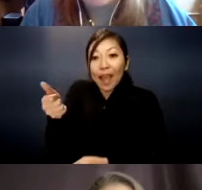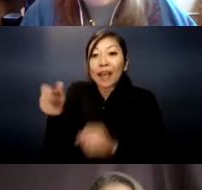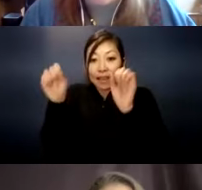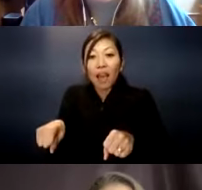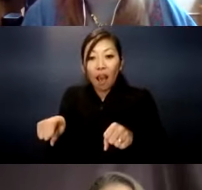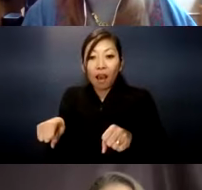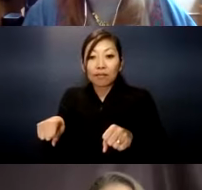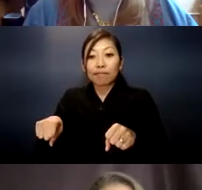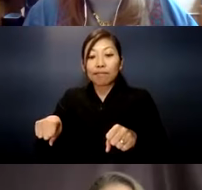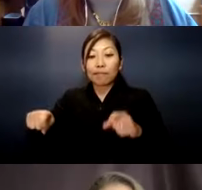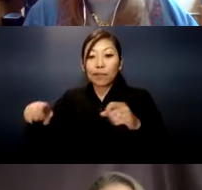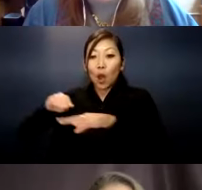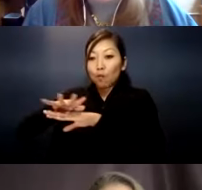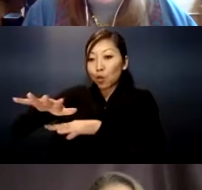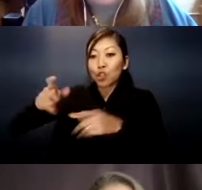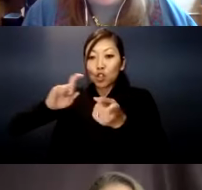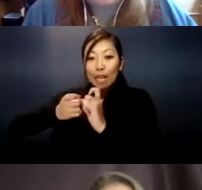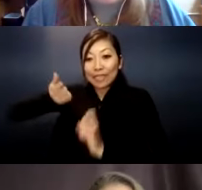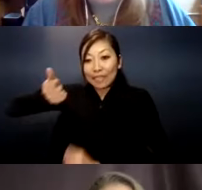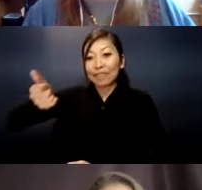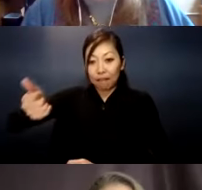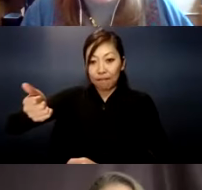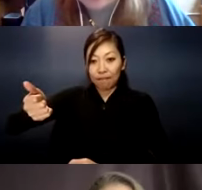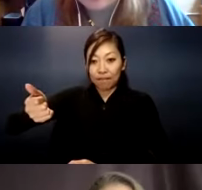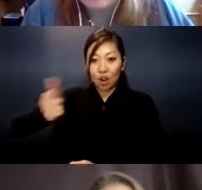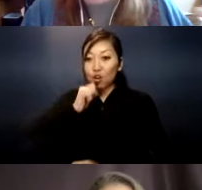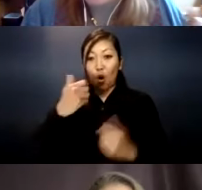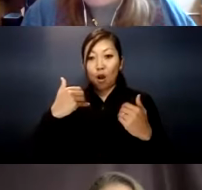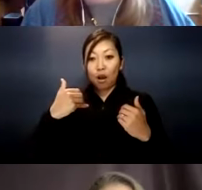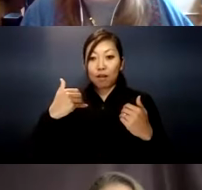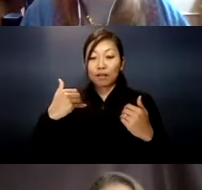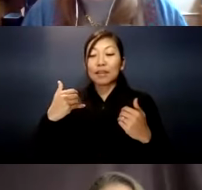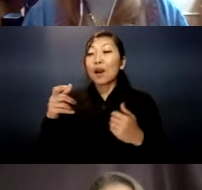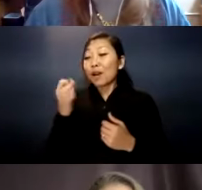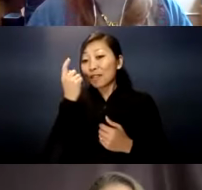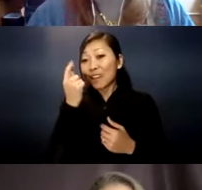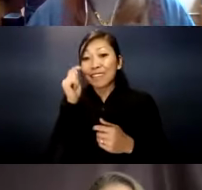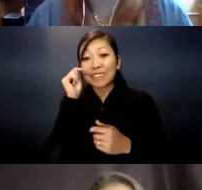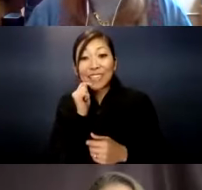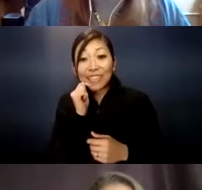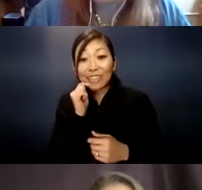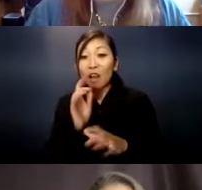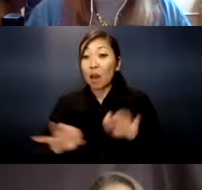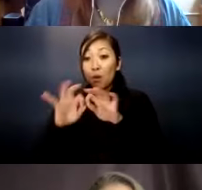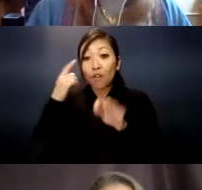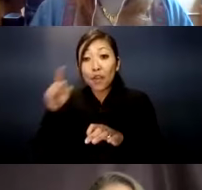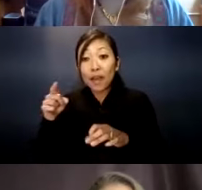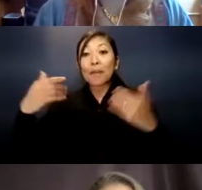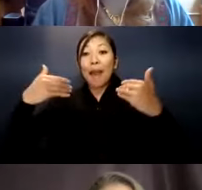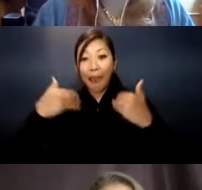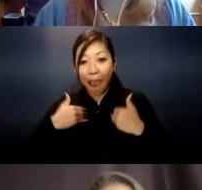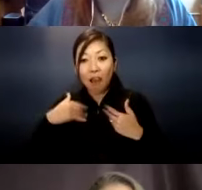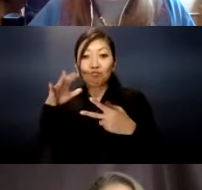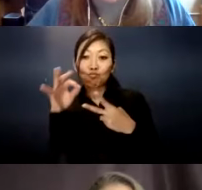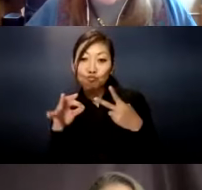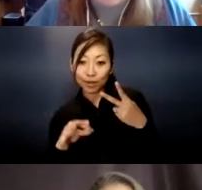own lives. Because so much of being a teenager is having your choices questioned, is having your choices taken away from you, or having